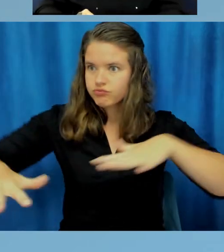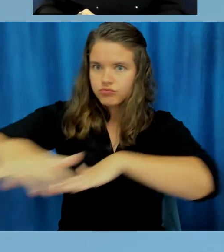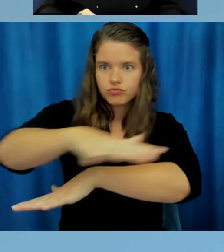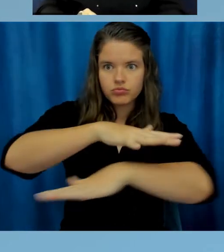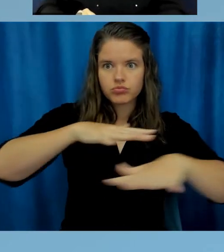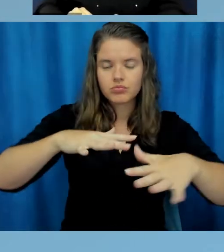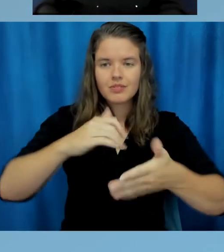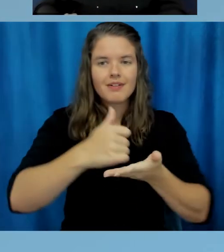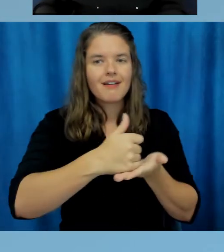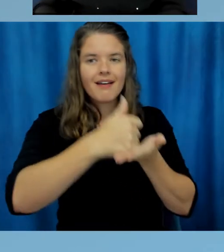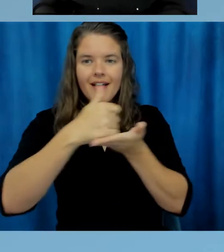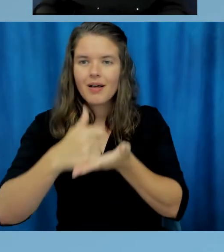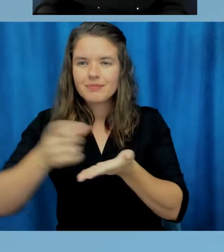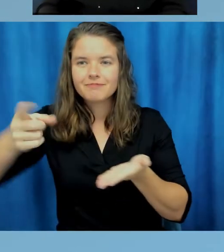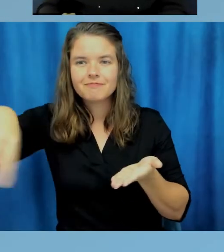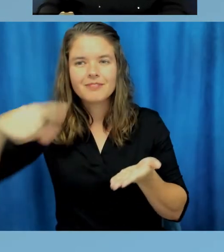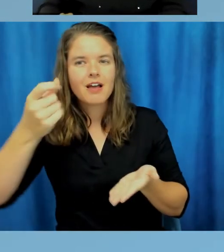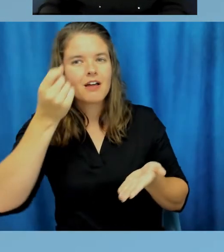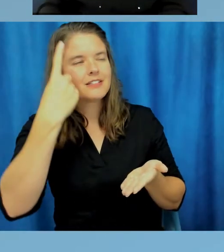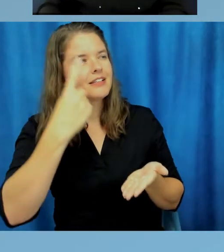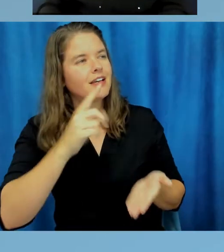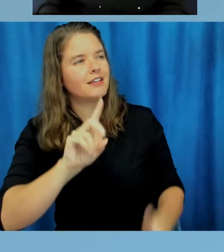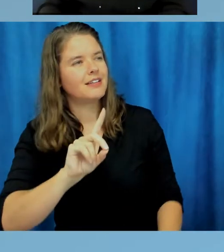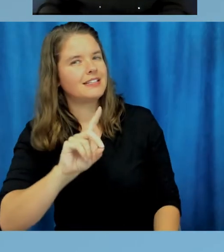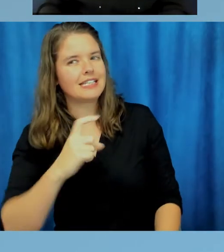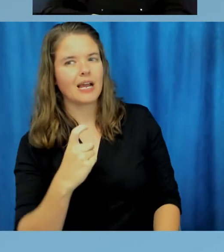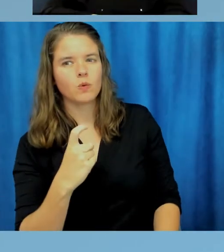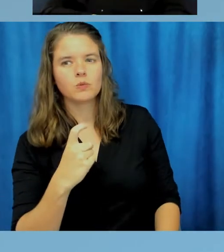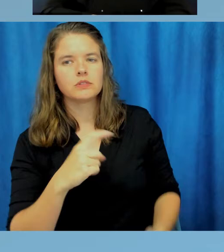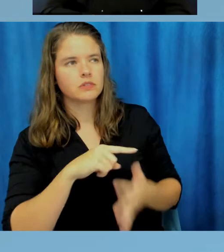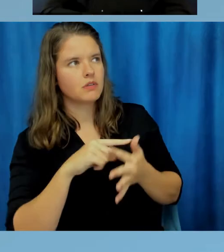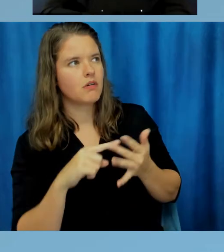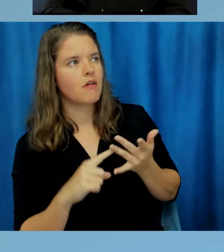them understand their healthcare diagnoses.